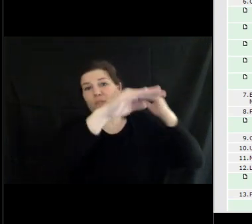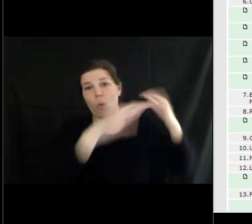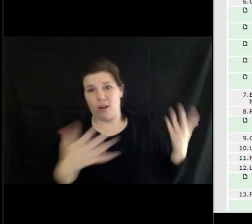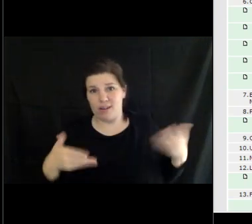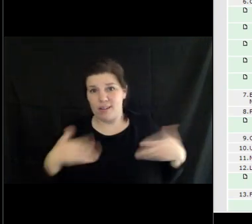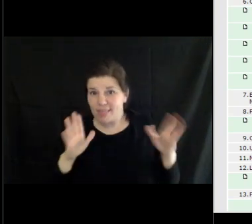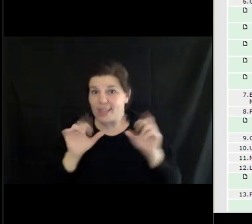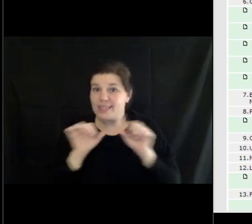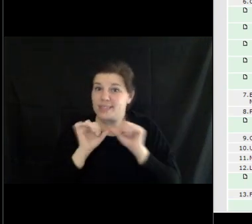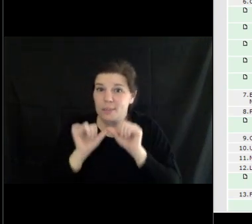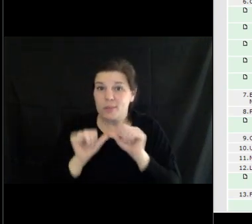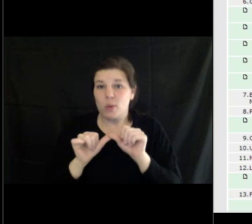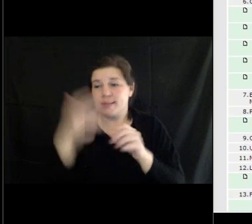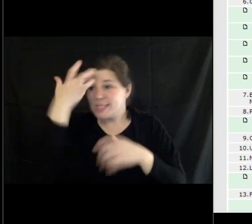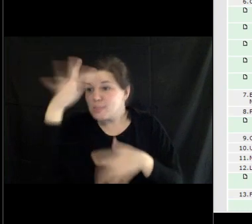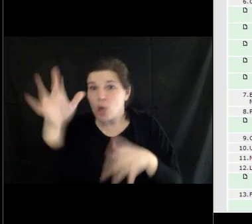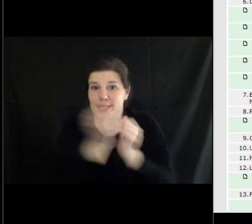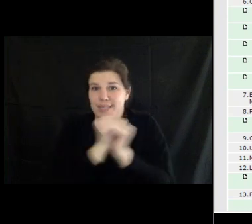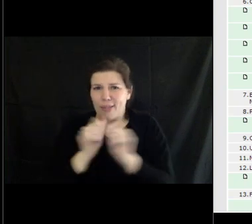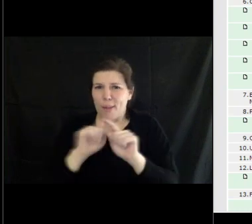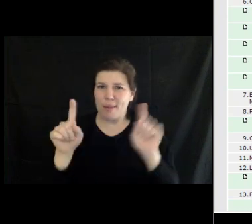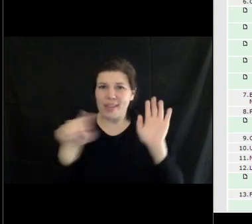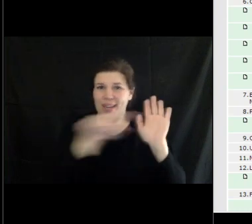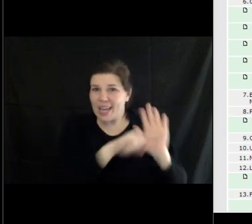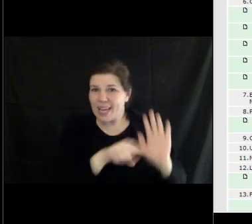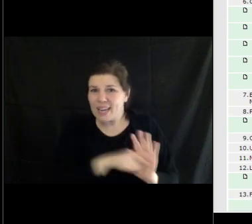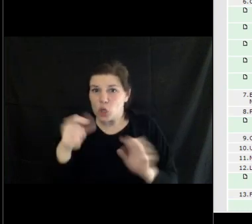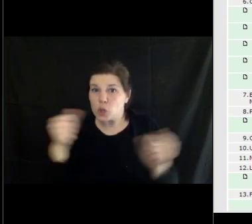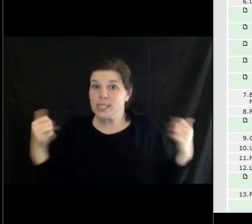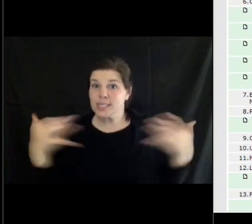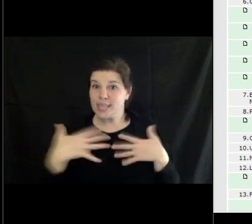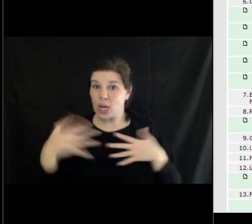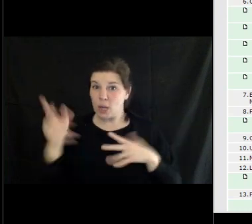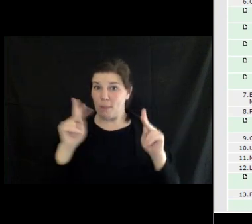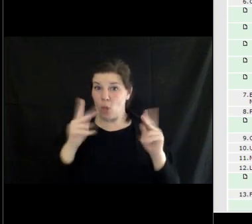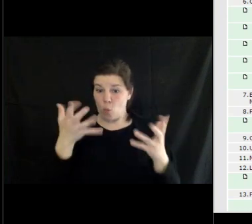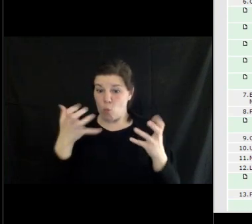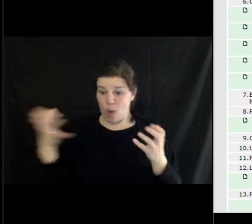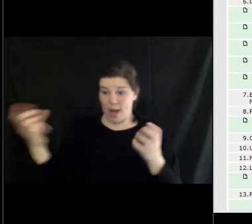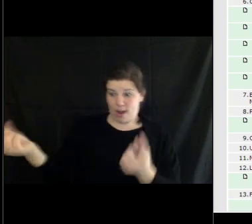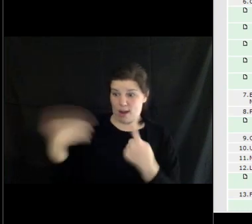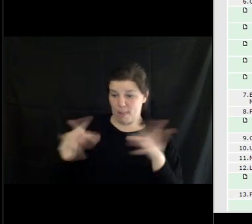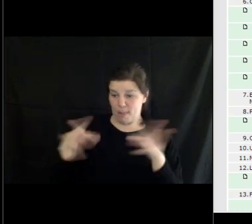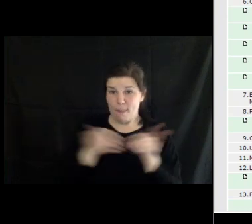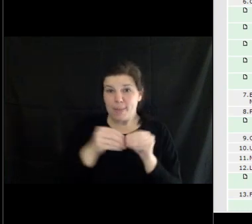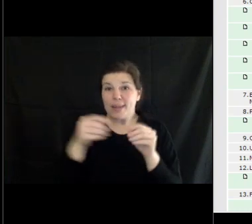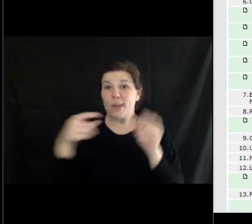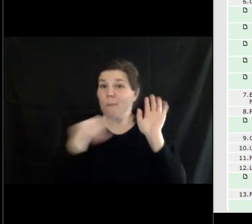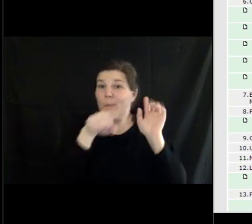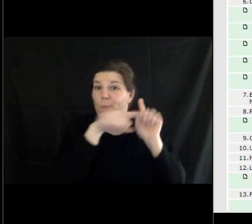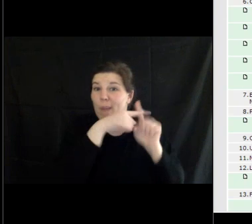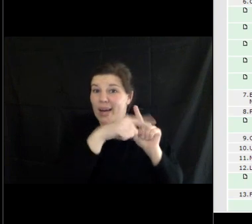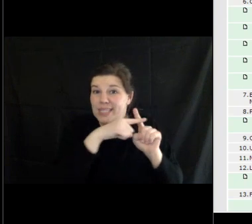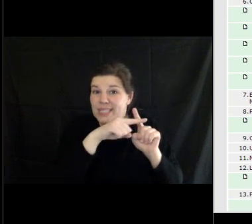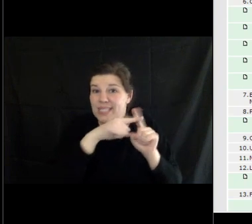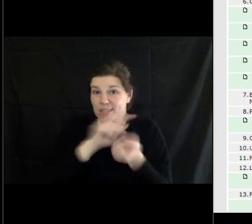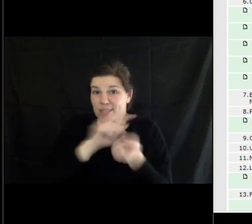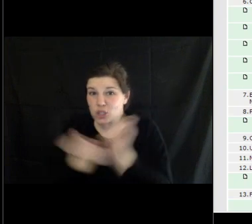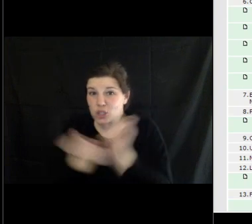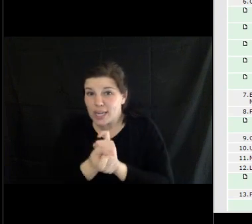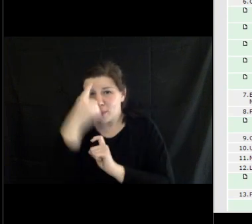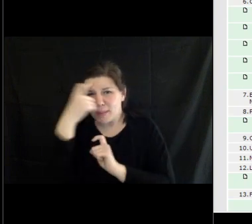together. But this negative stuff in this meeting, you're scaring people from coming to the meeting that are going to bring positive change to the town because you sit in there and